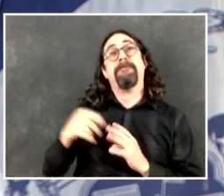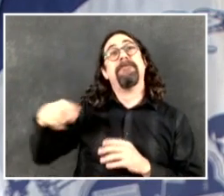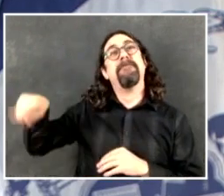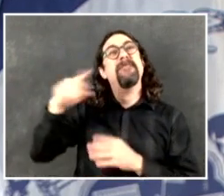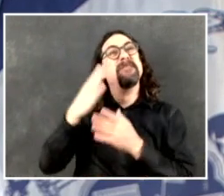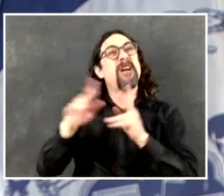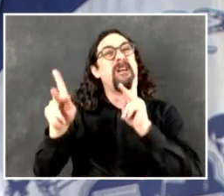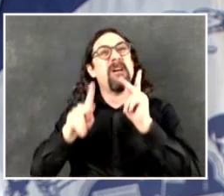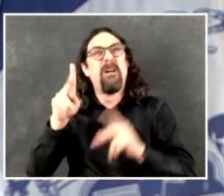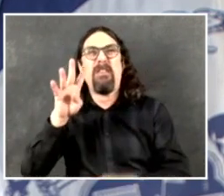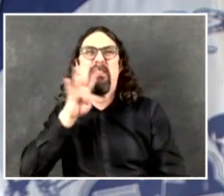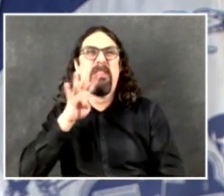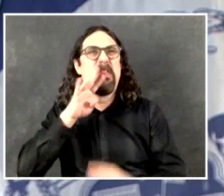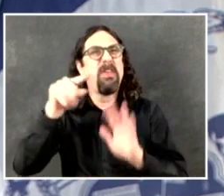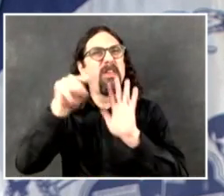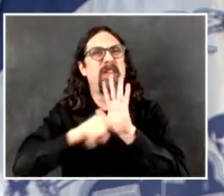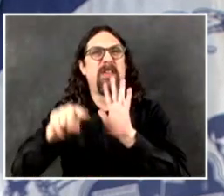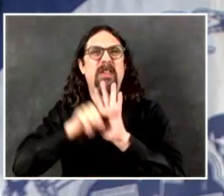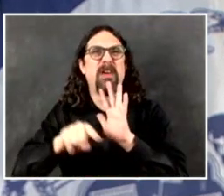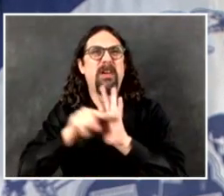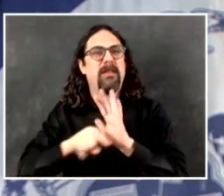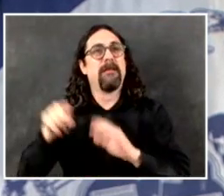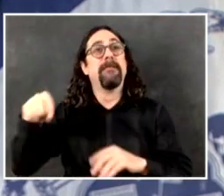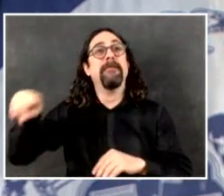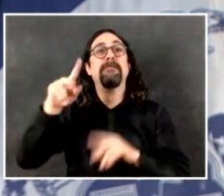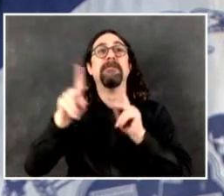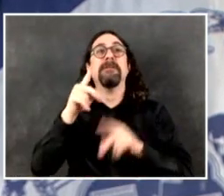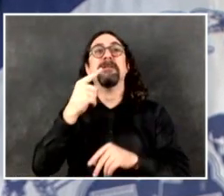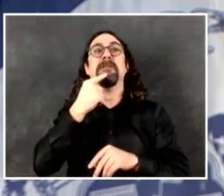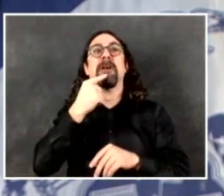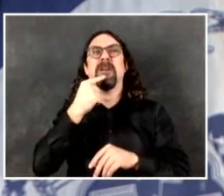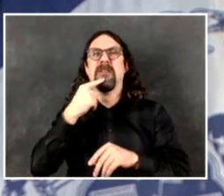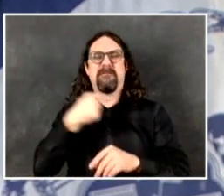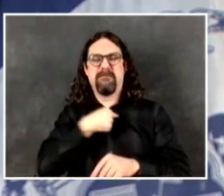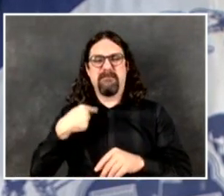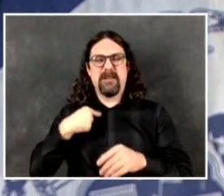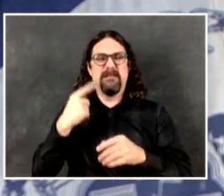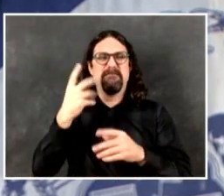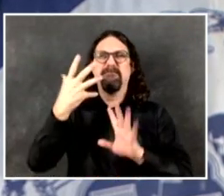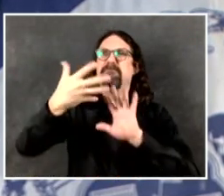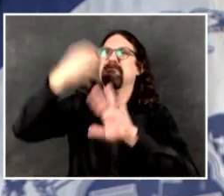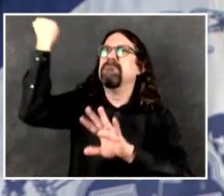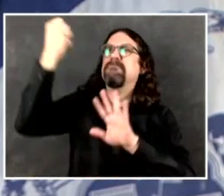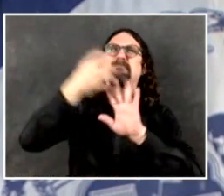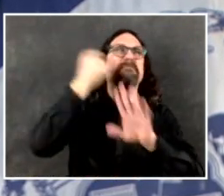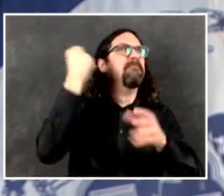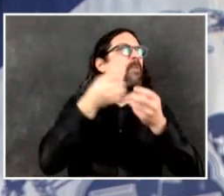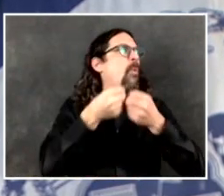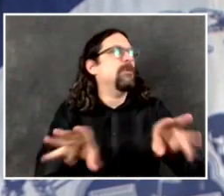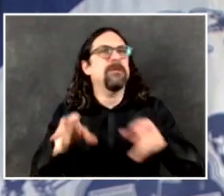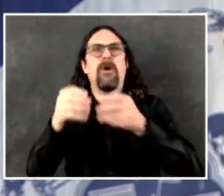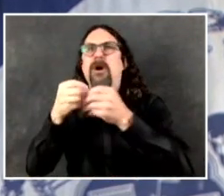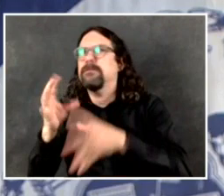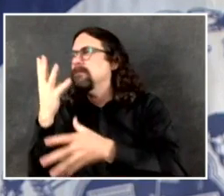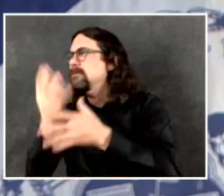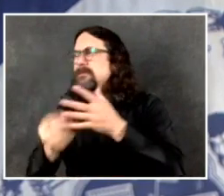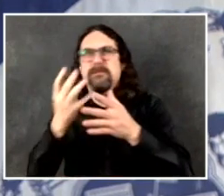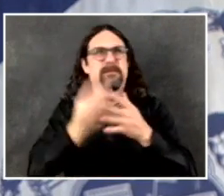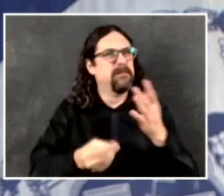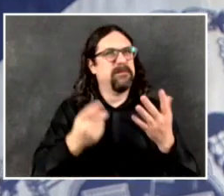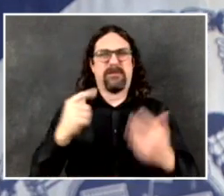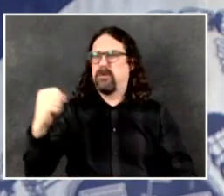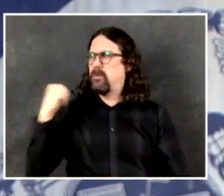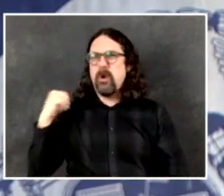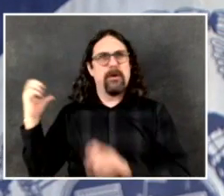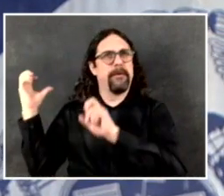pain has happened, an immense amount of pain. There's no question that we've lost people dear to us. There's no question that